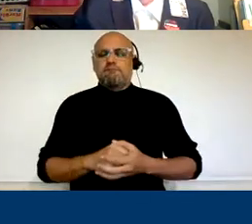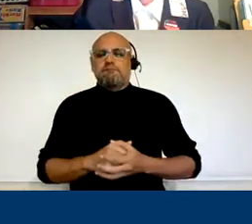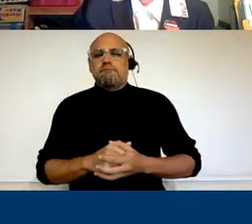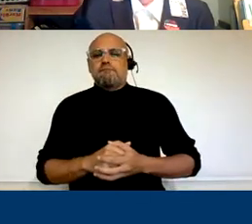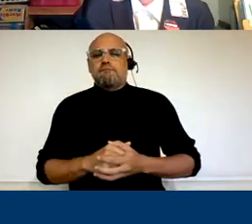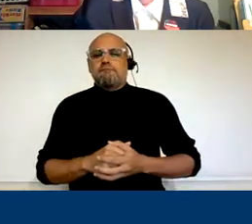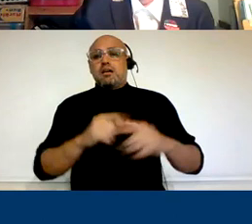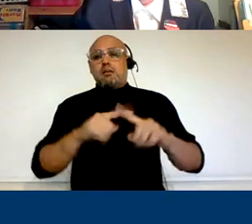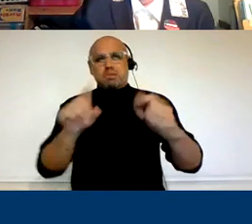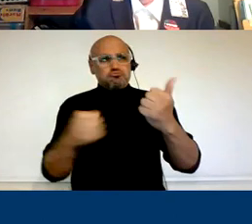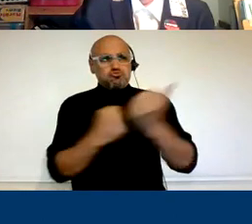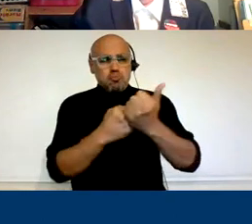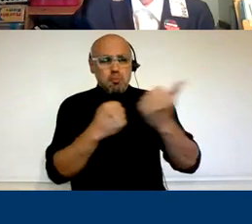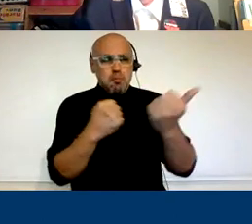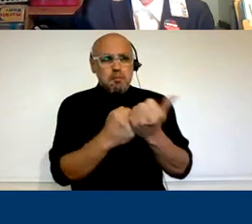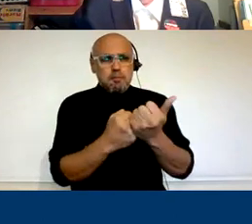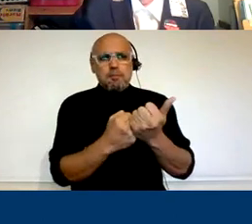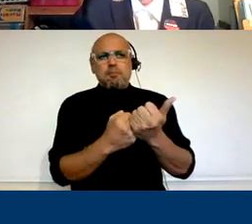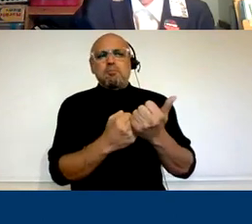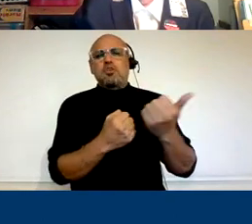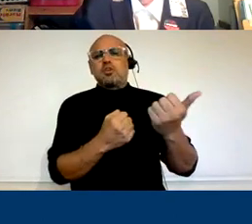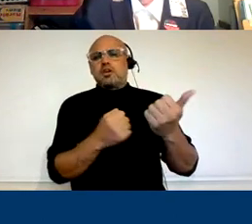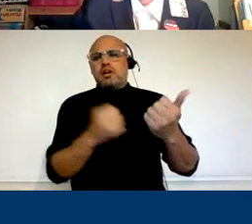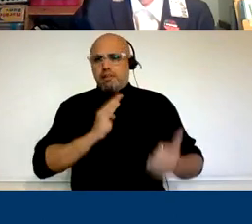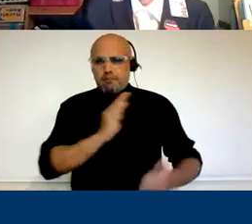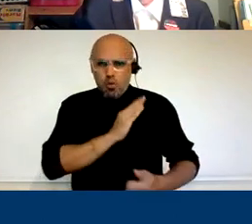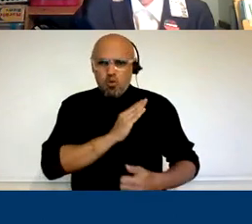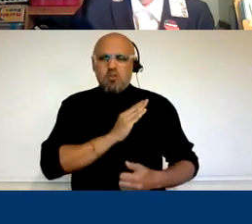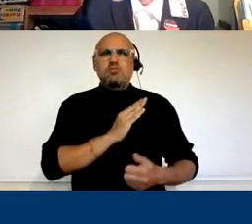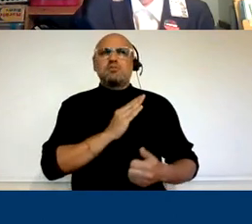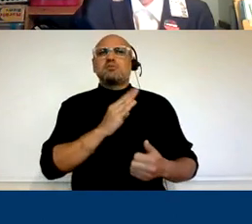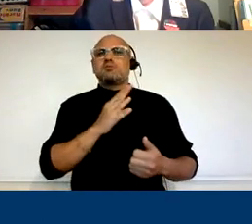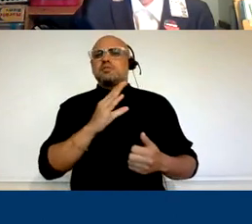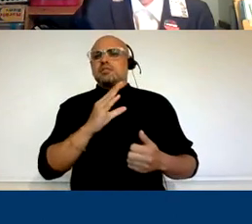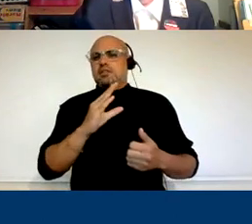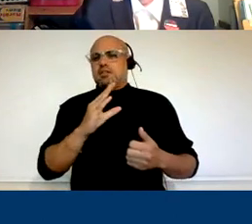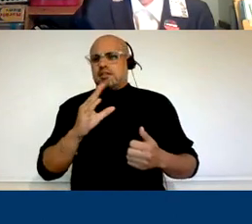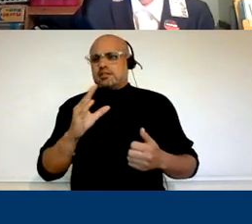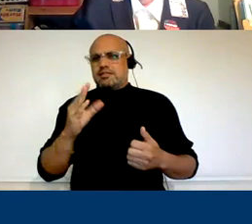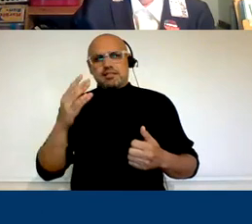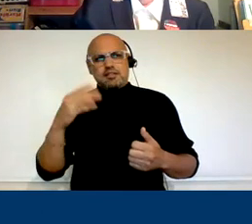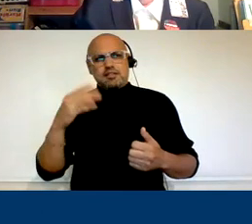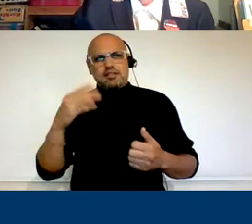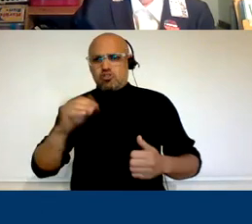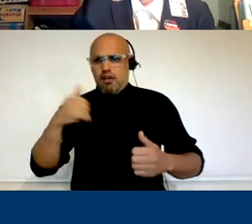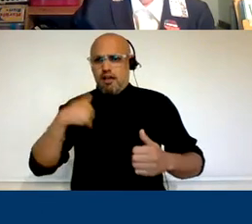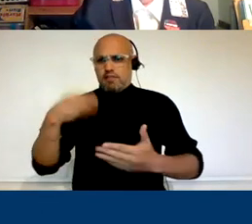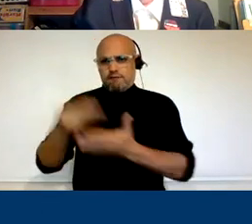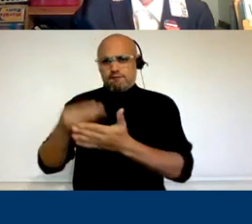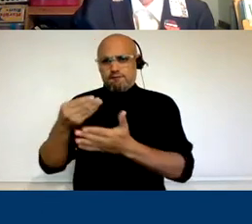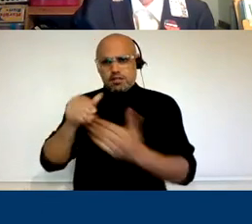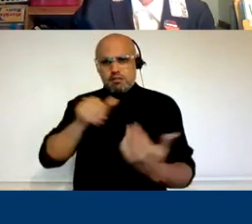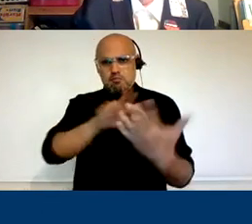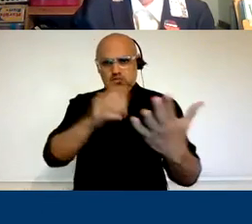but with the support of the board and privilege that we had through the funding approach that we